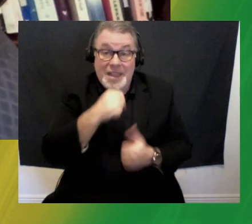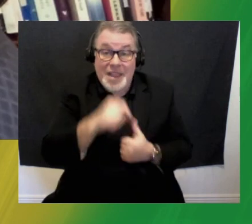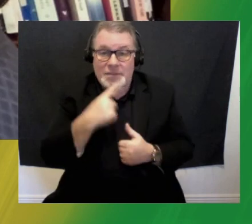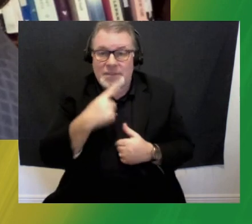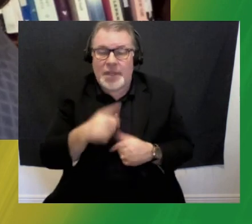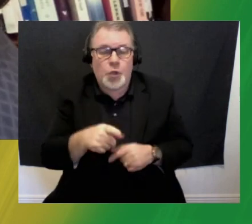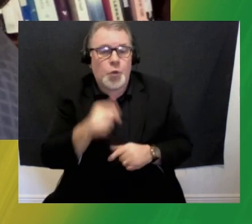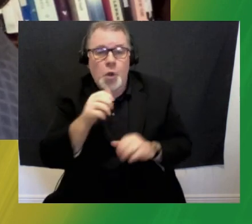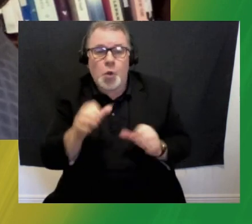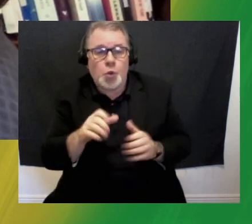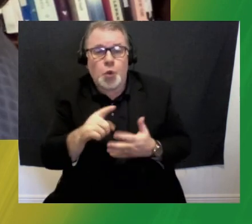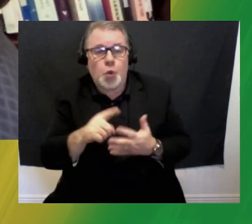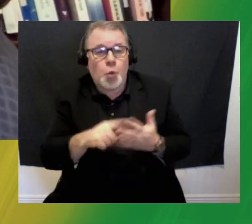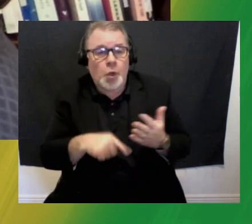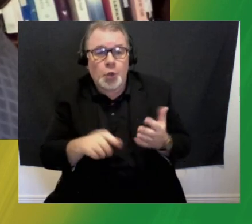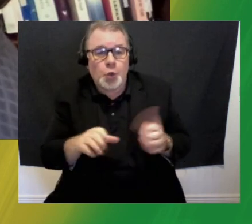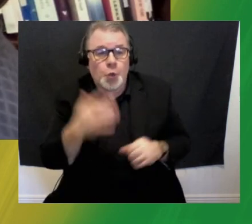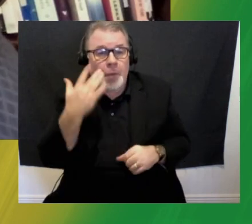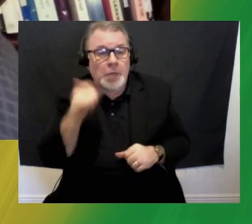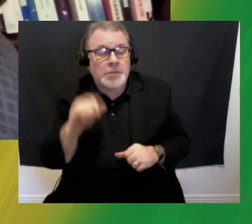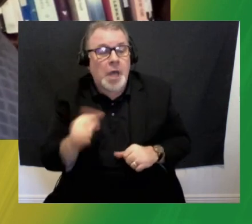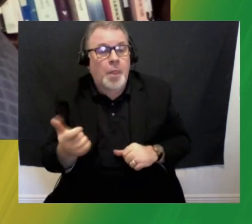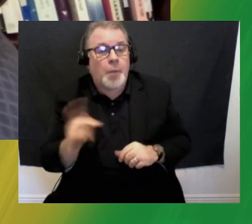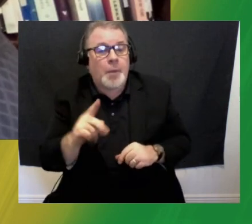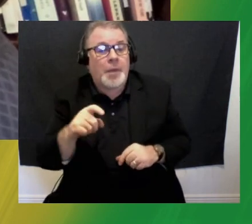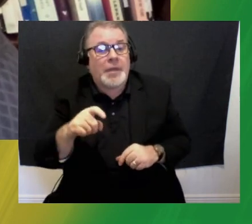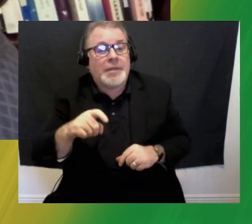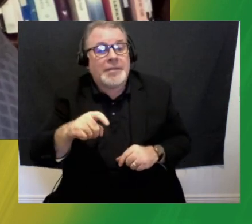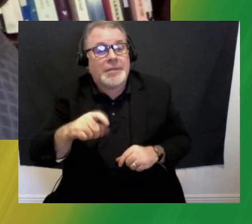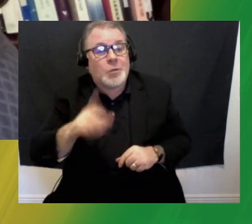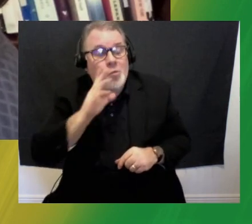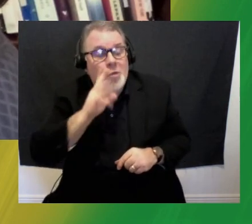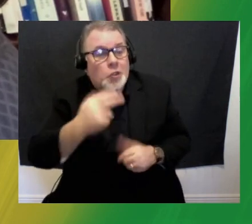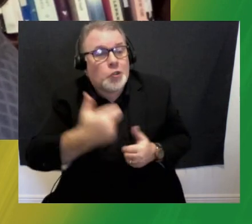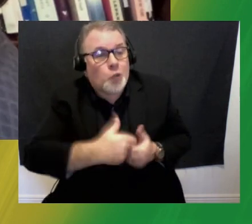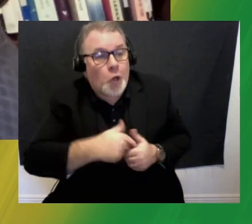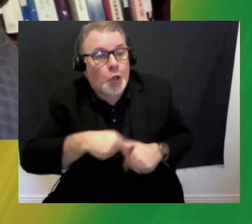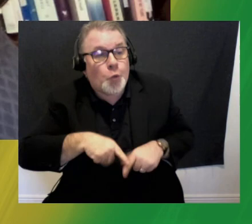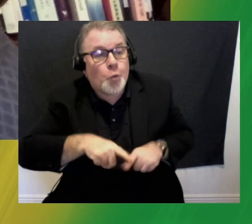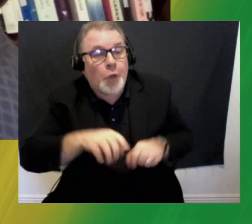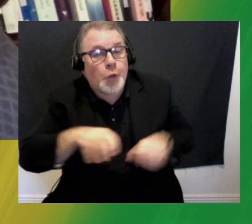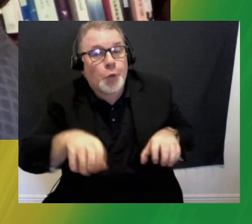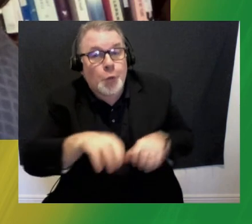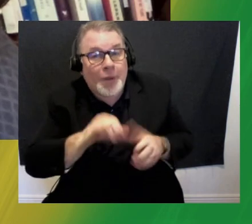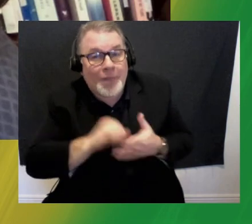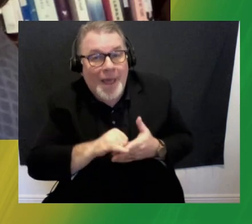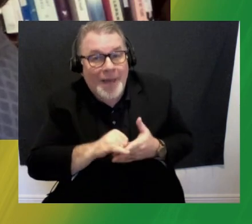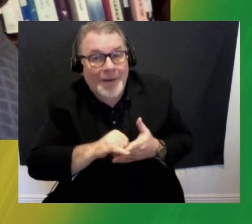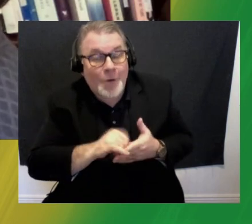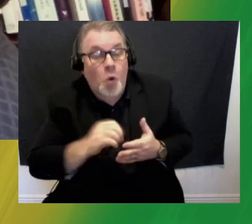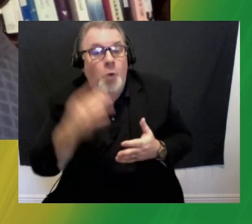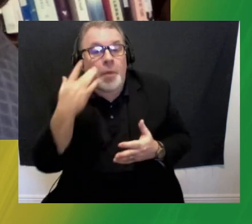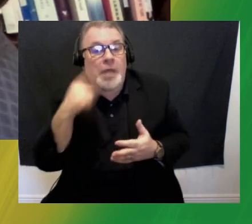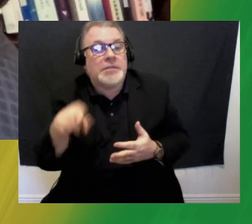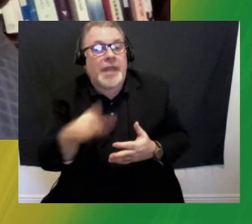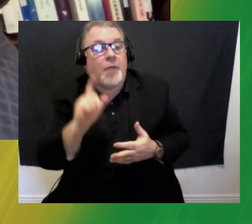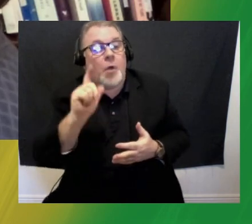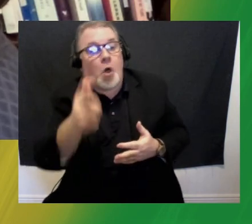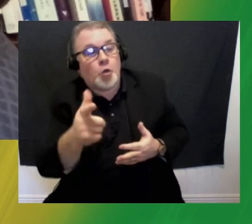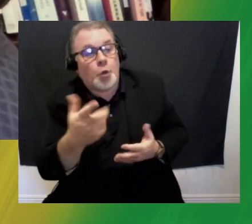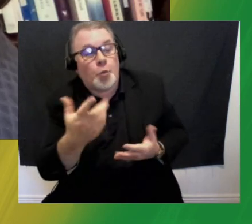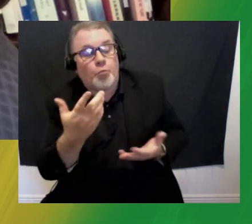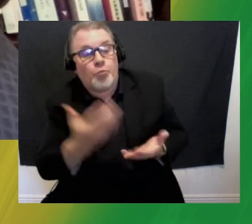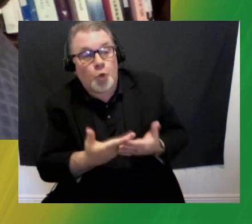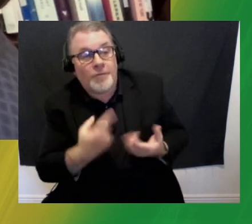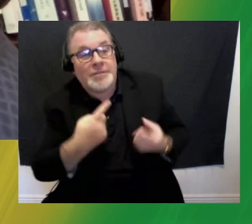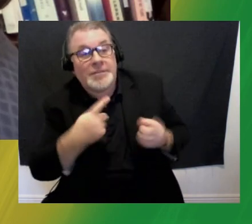the things you do because other people are necessarily going to join you in the doing of them. or because they will ultimately prove successful.